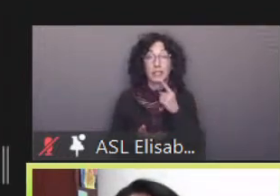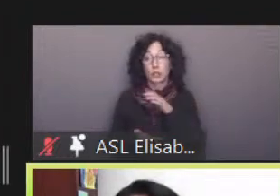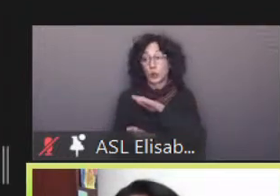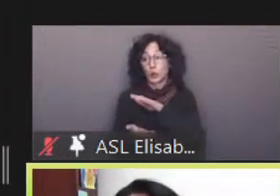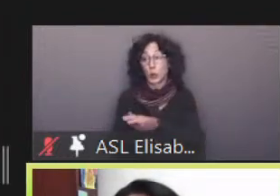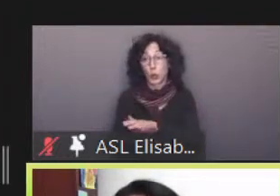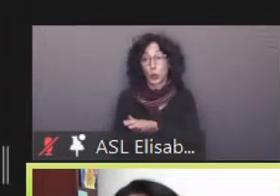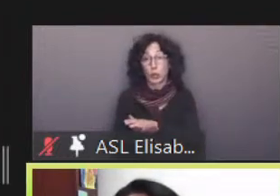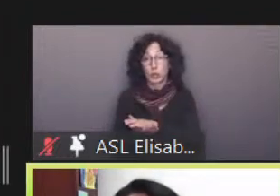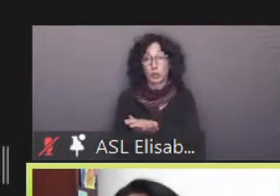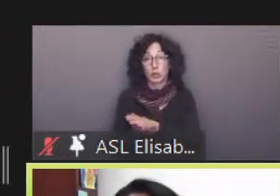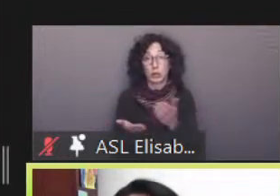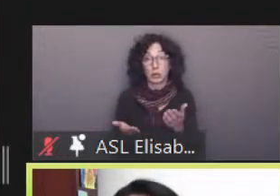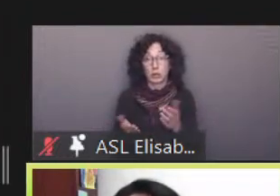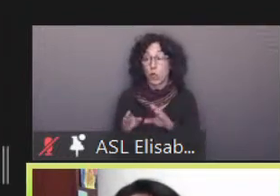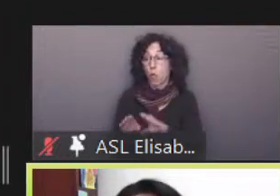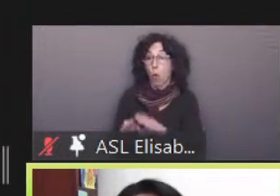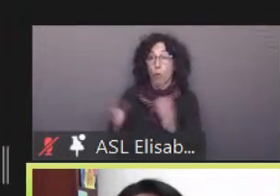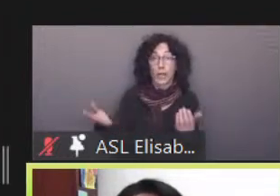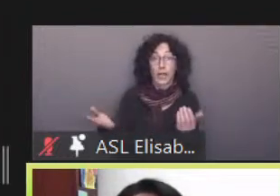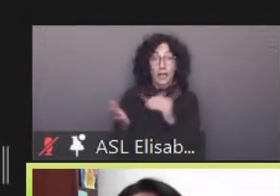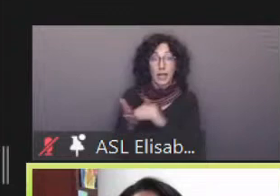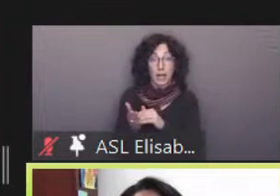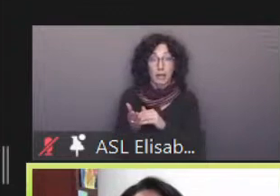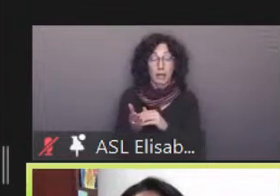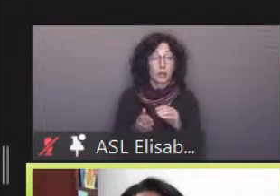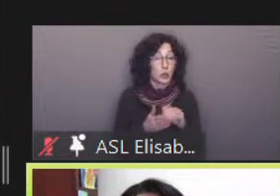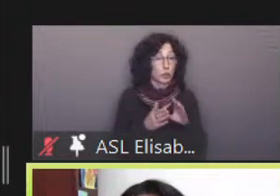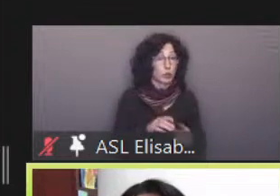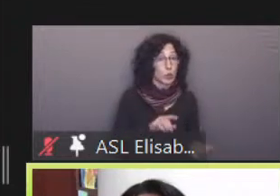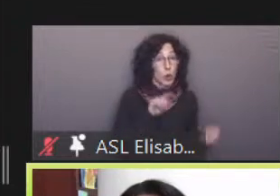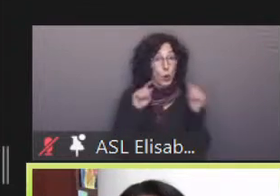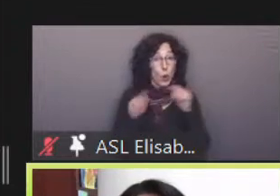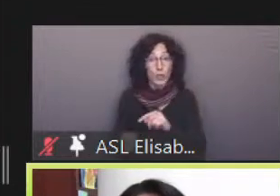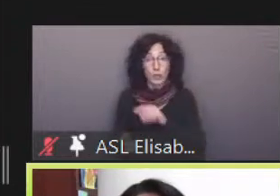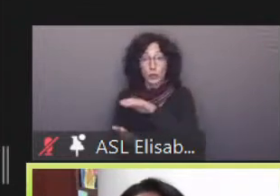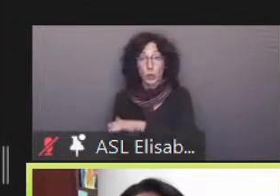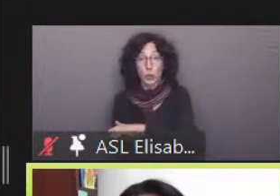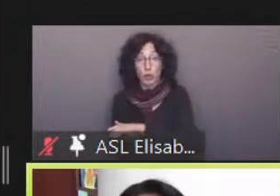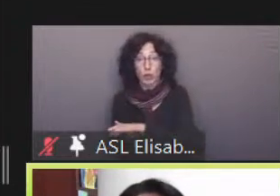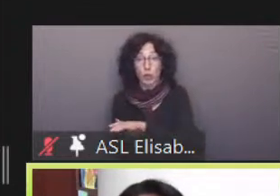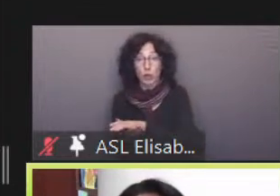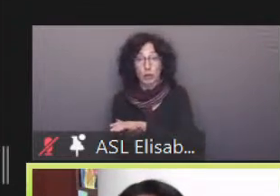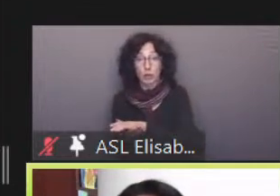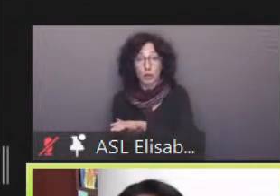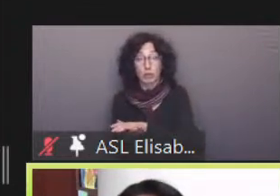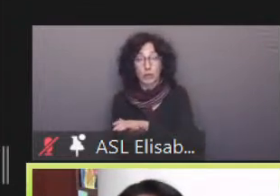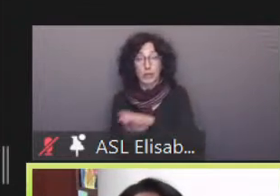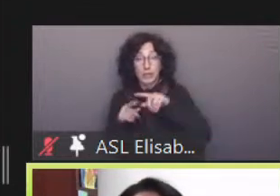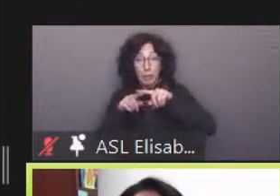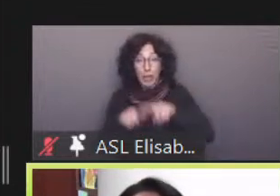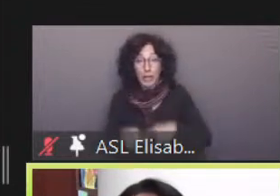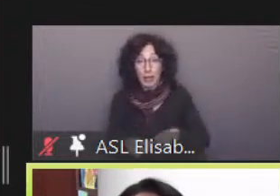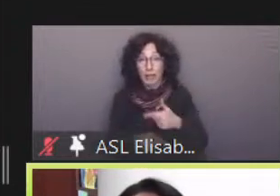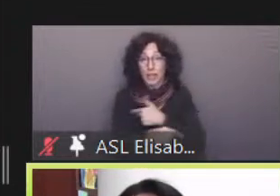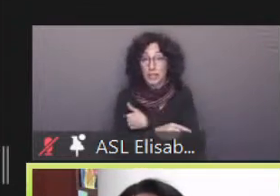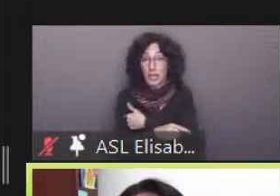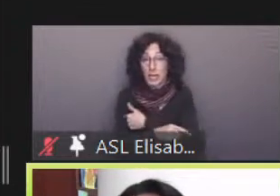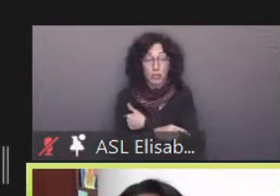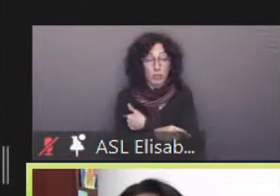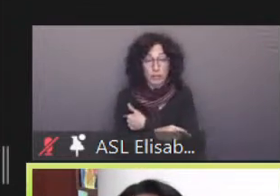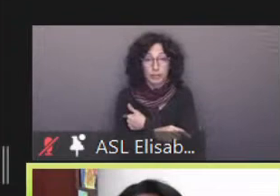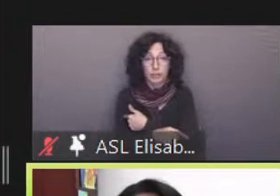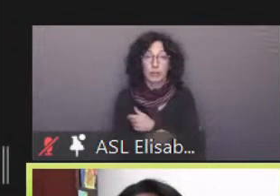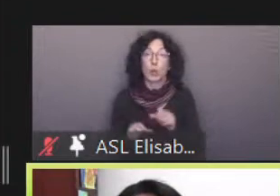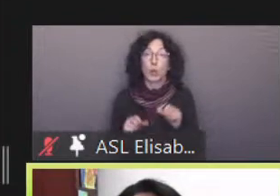and having students be in person for school are not dependent on vaccination. We are able